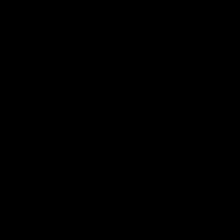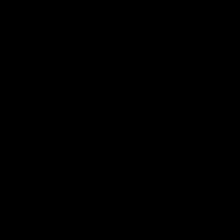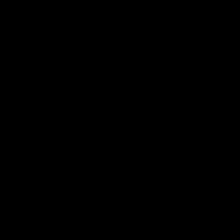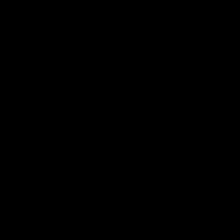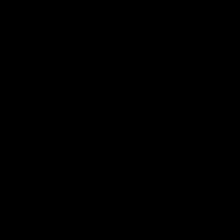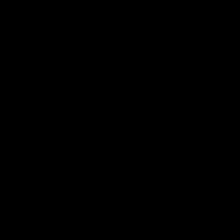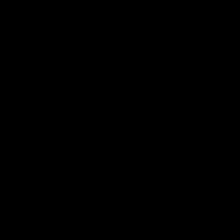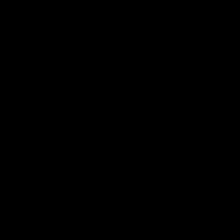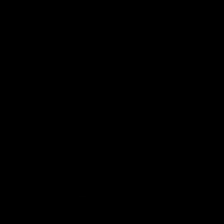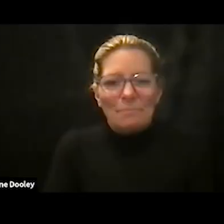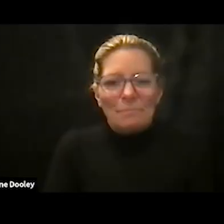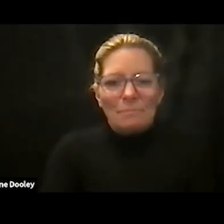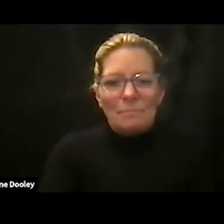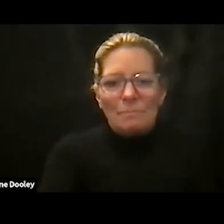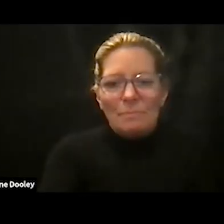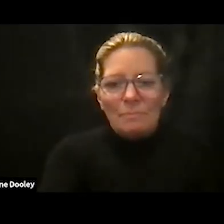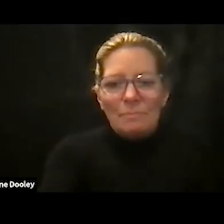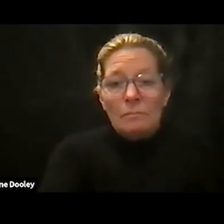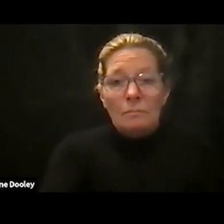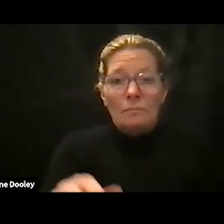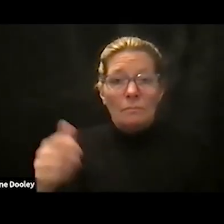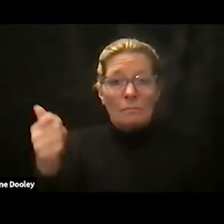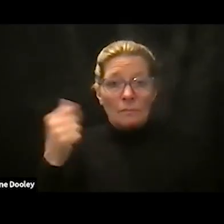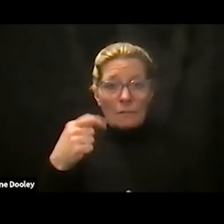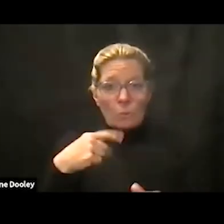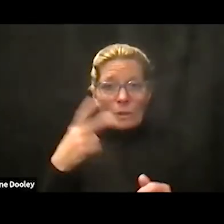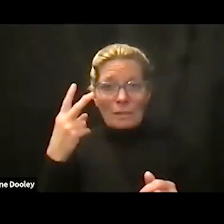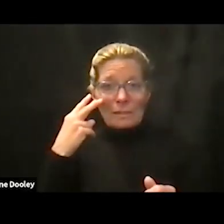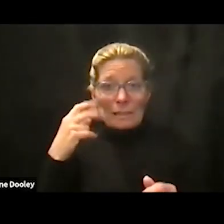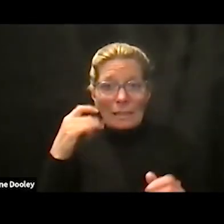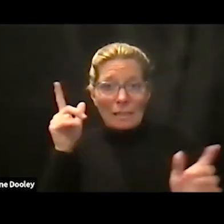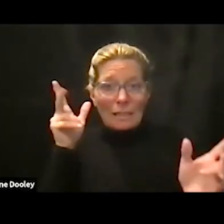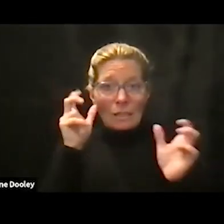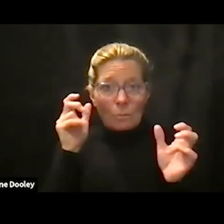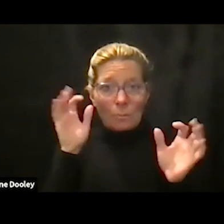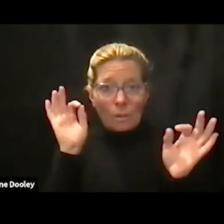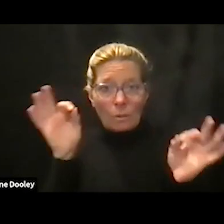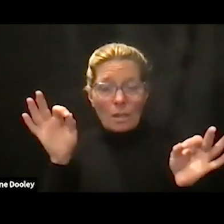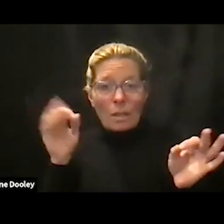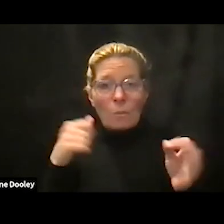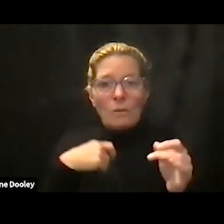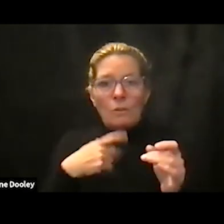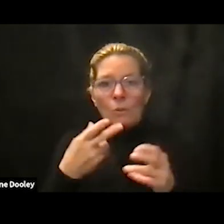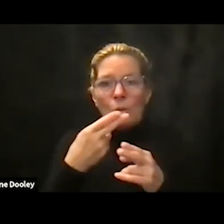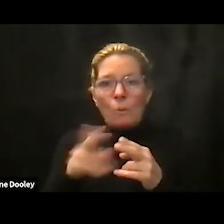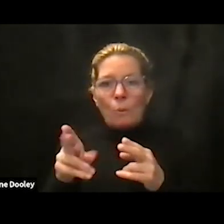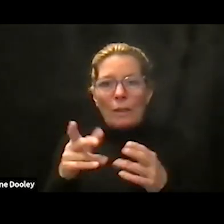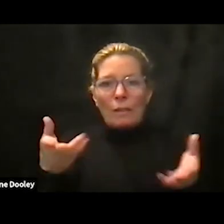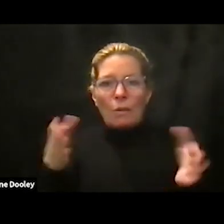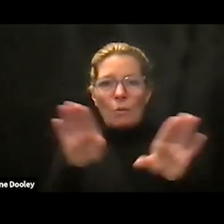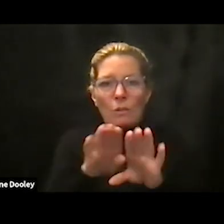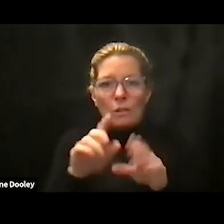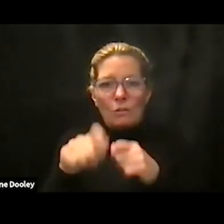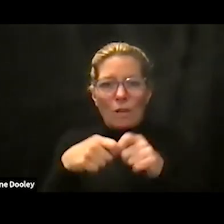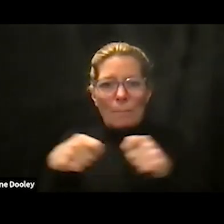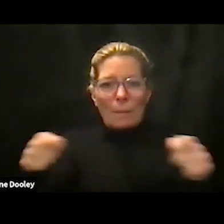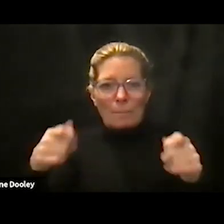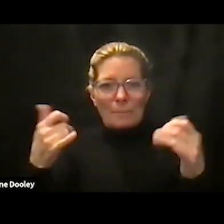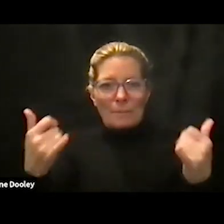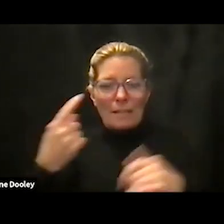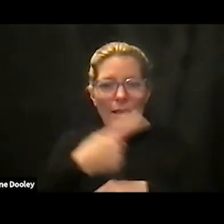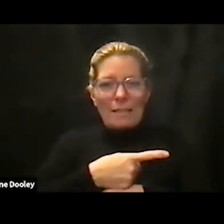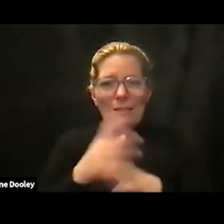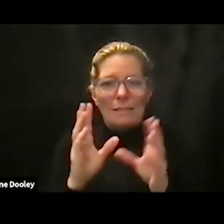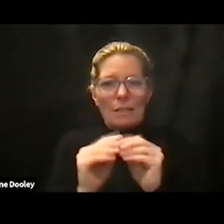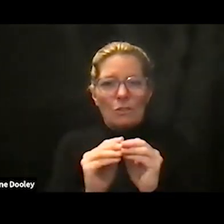Can everyone hear and see me okay? I just wanted to hop in and do a quick closing to wrap up today's session. Yes, yeah. We